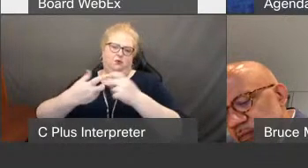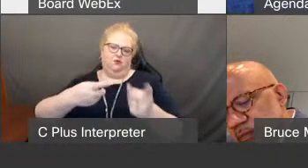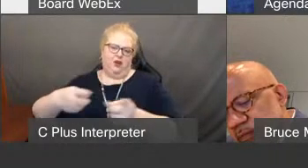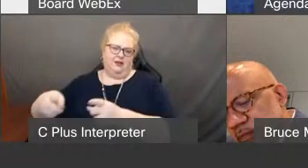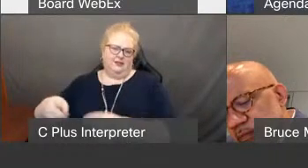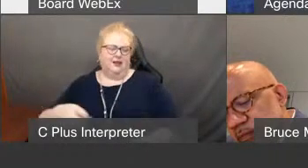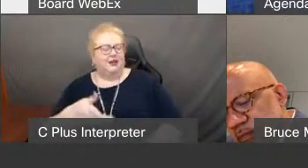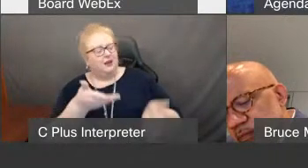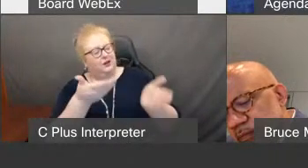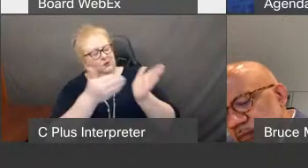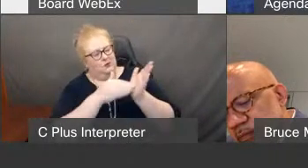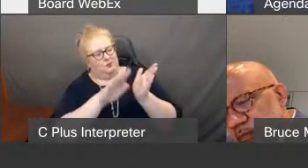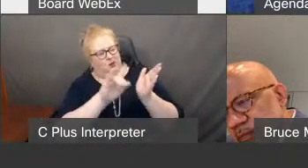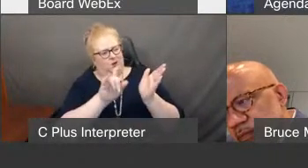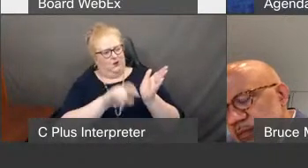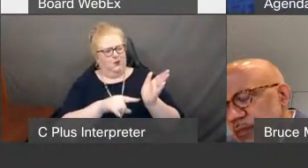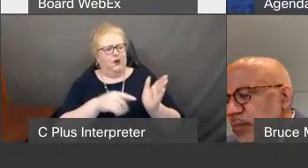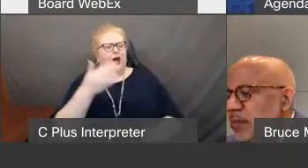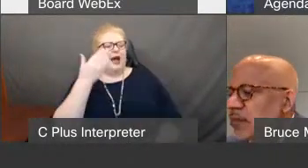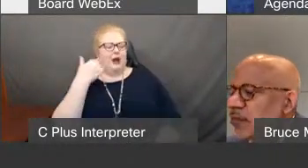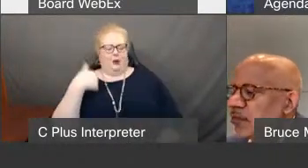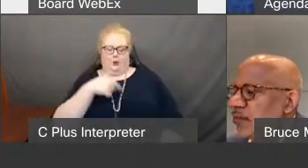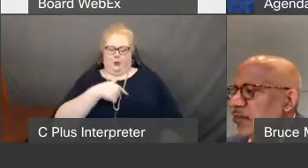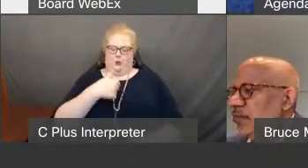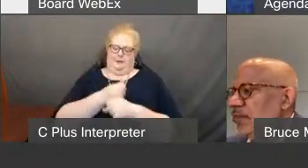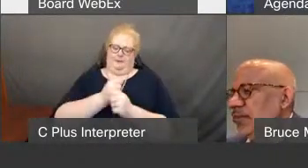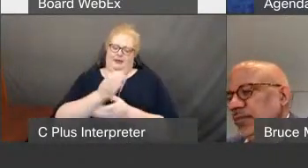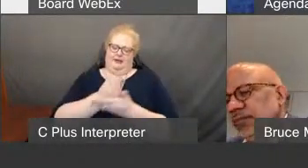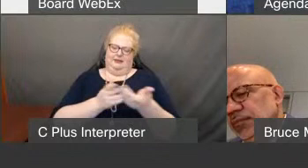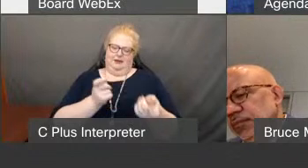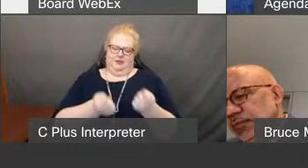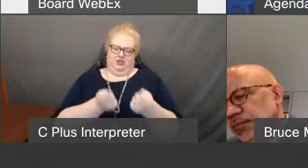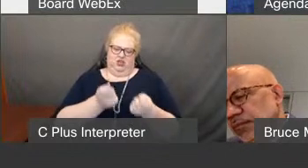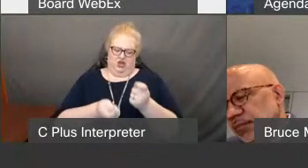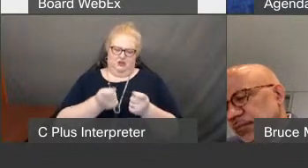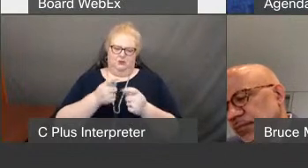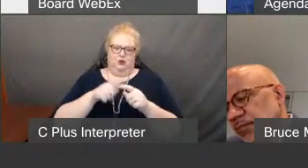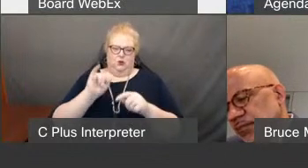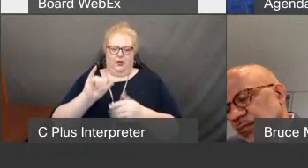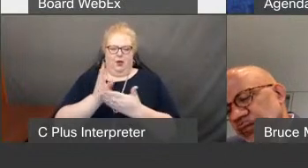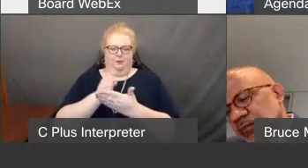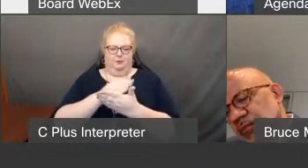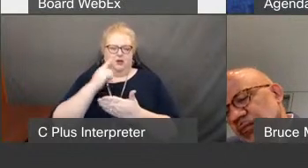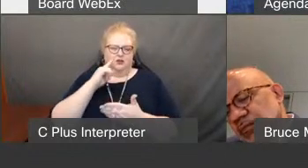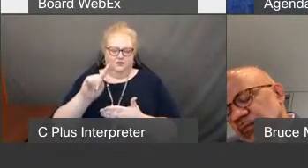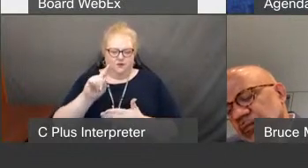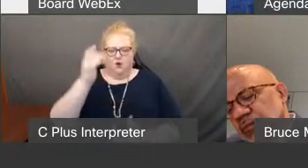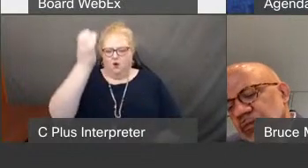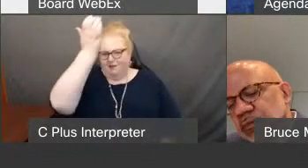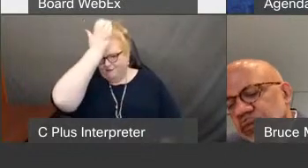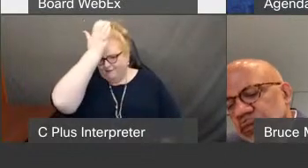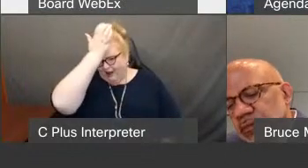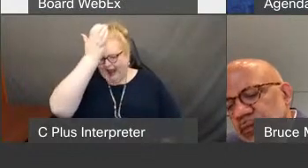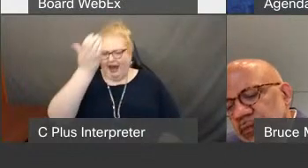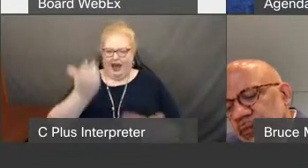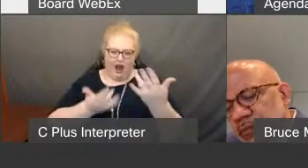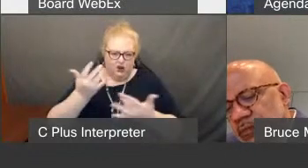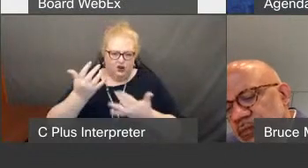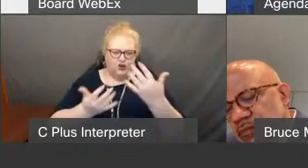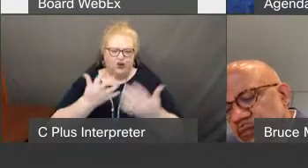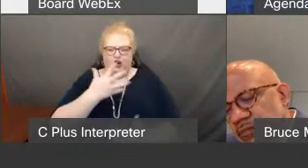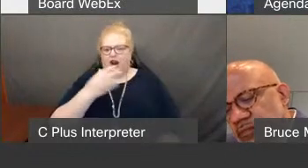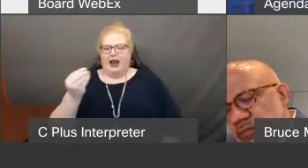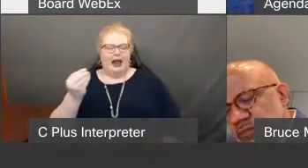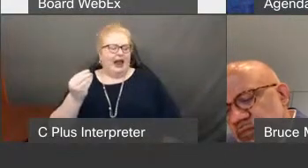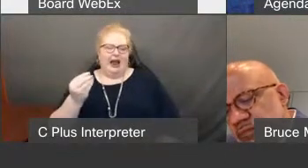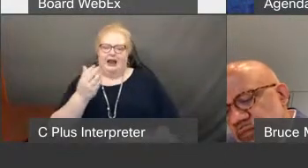Repeat that question, Director. I know we've made some adjustments to the budget for fire, and that several of us were concerned about